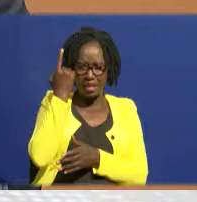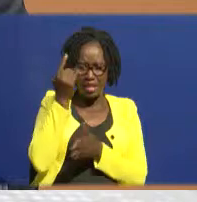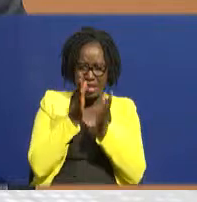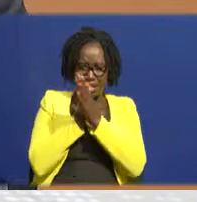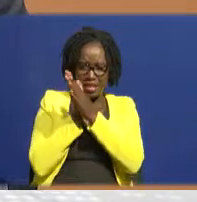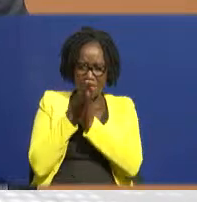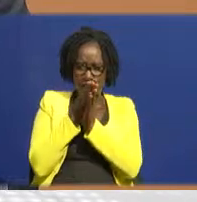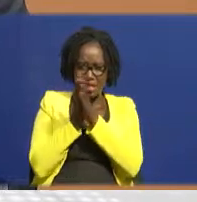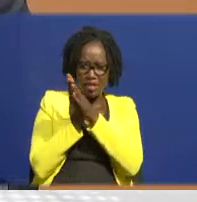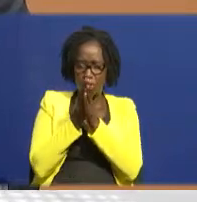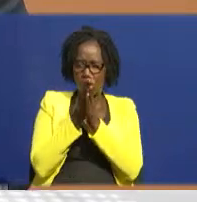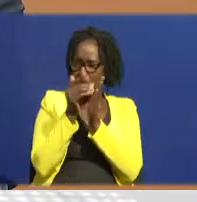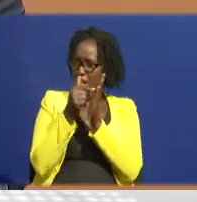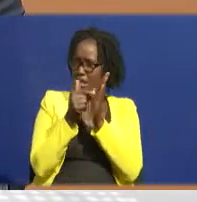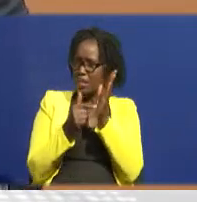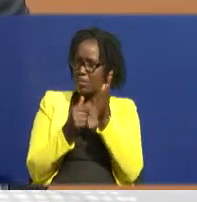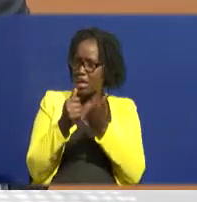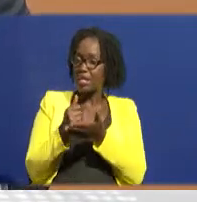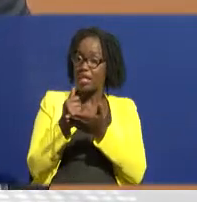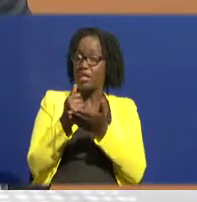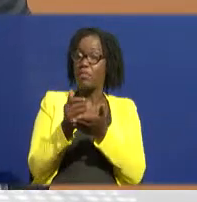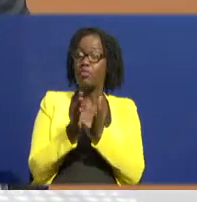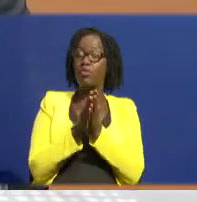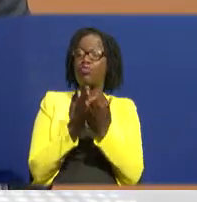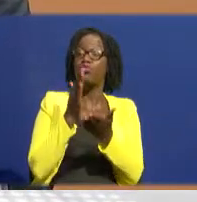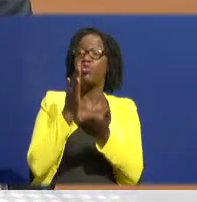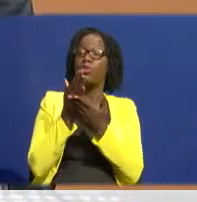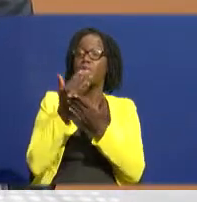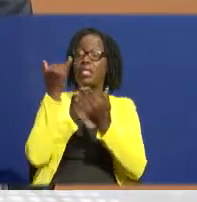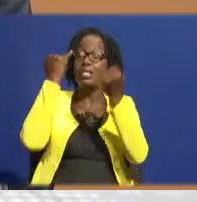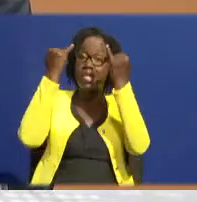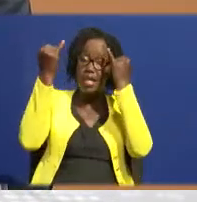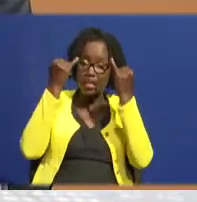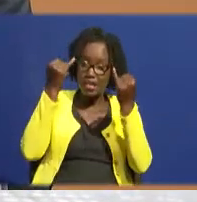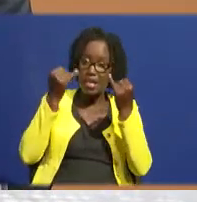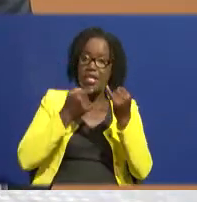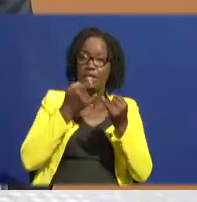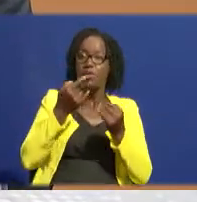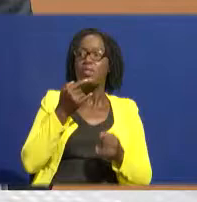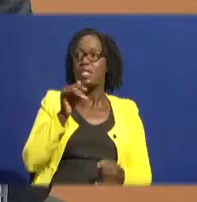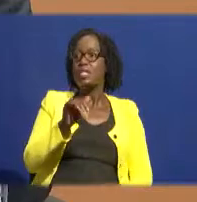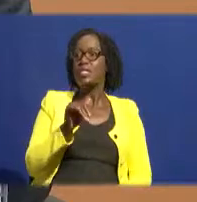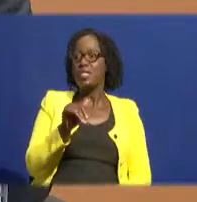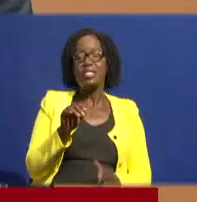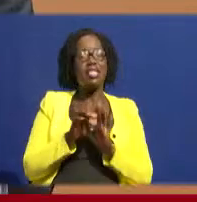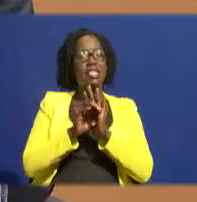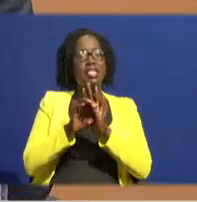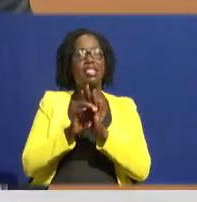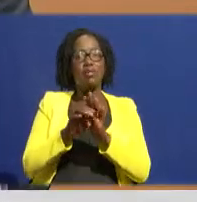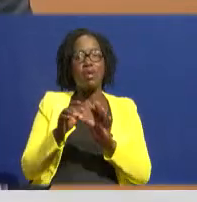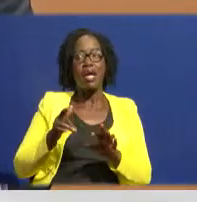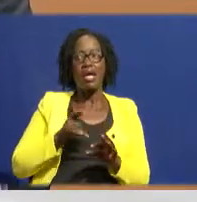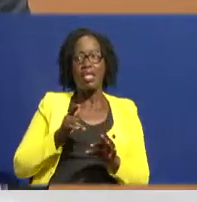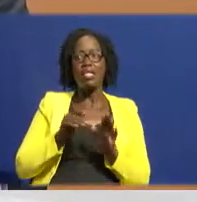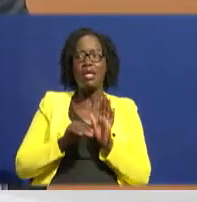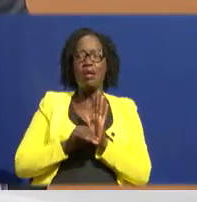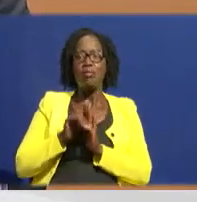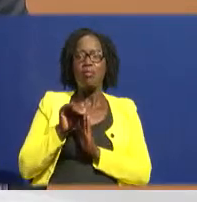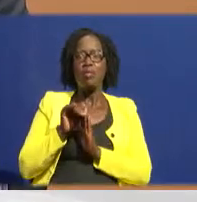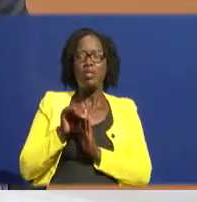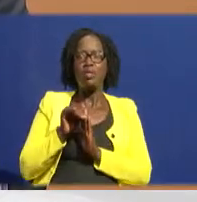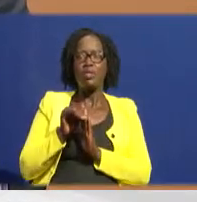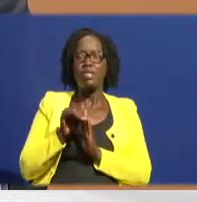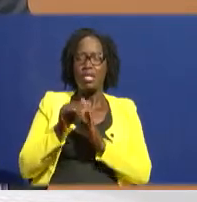how much to help them come out of that idea. It is said biologically that, like for example, a lady matures even